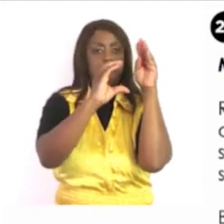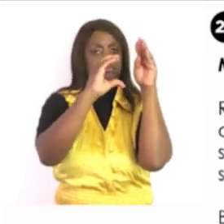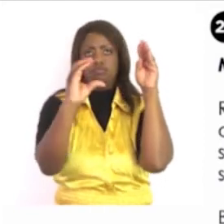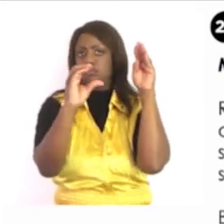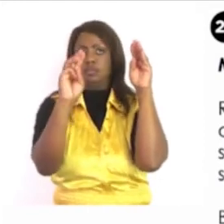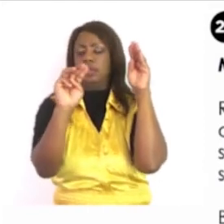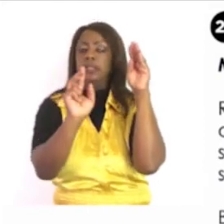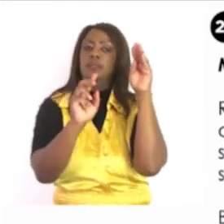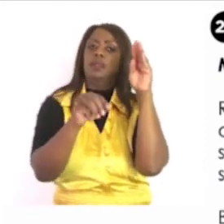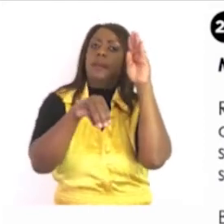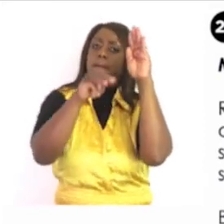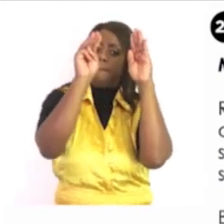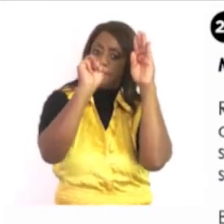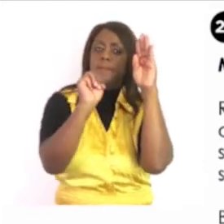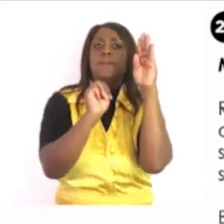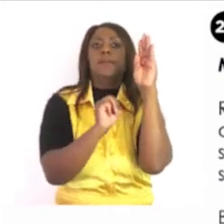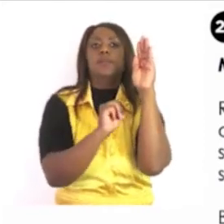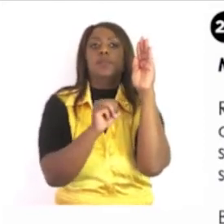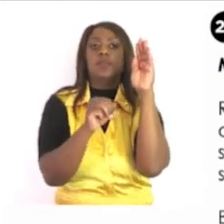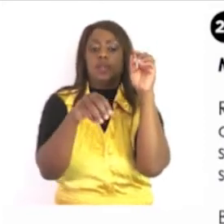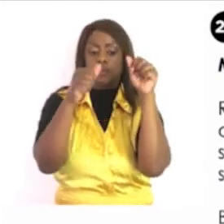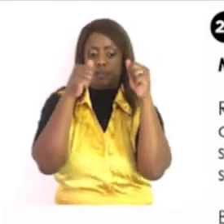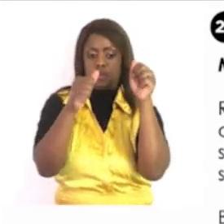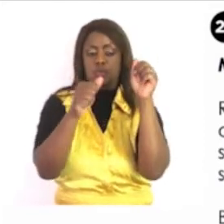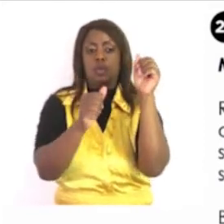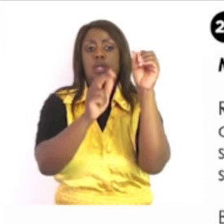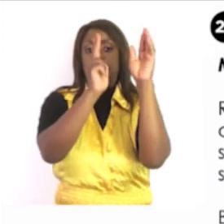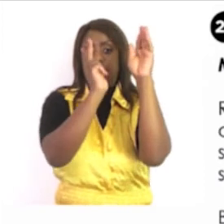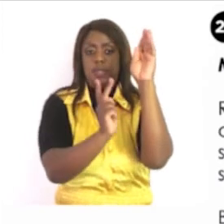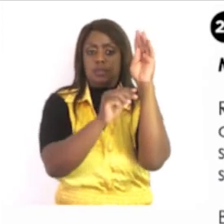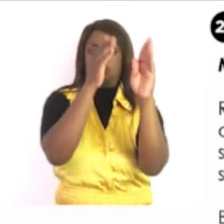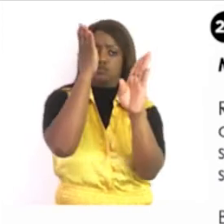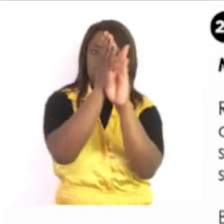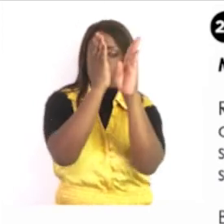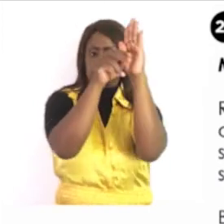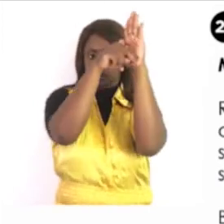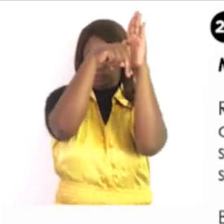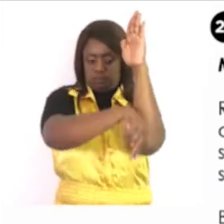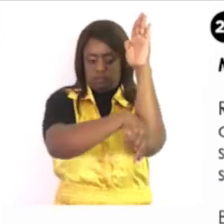then you must make sure the learner measured stands straight. Below